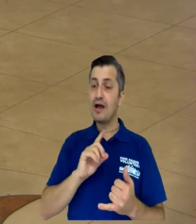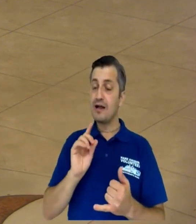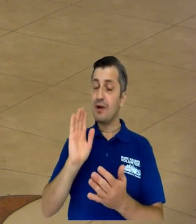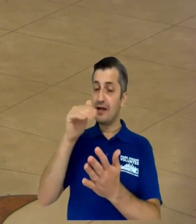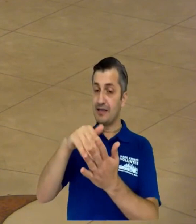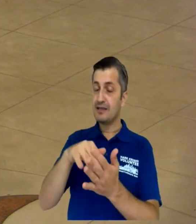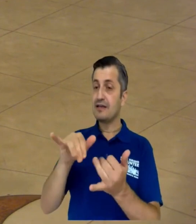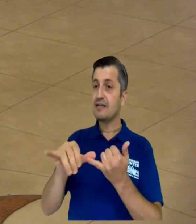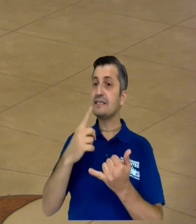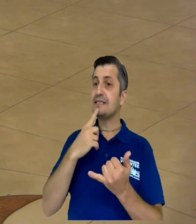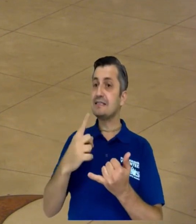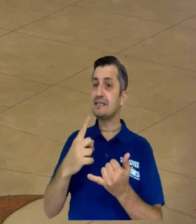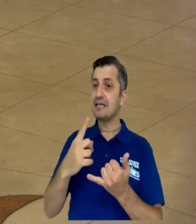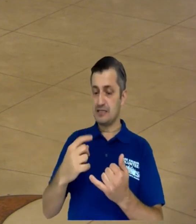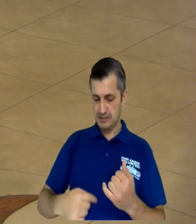yeah. So